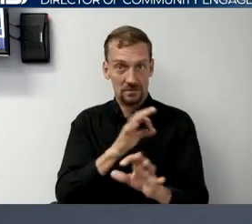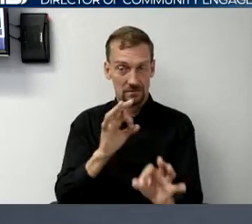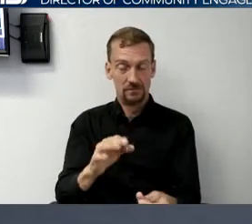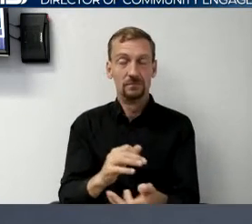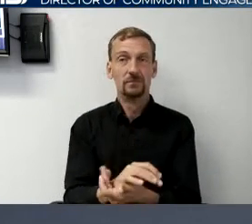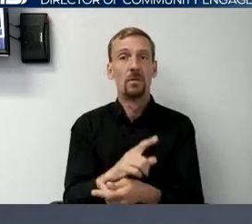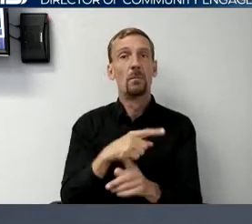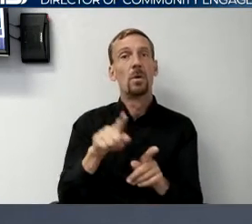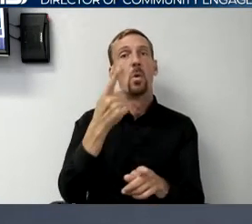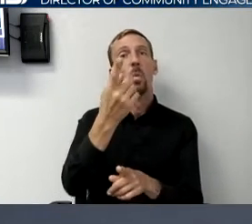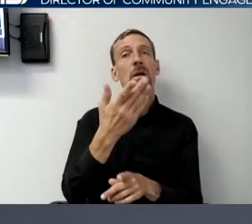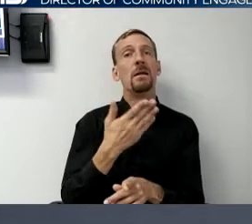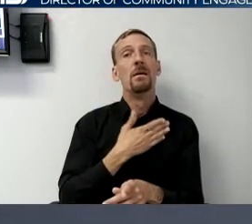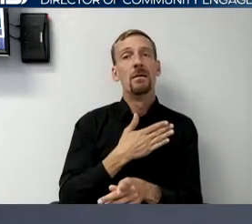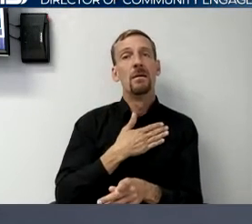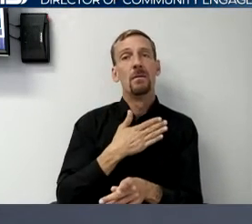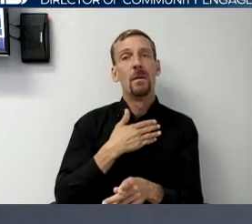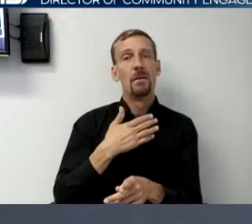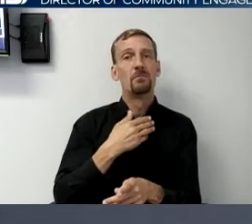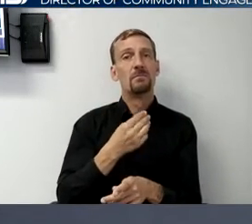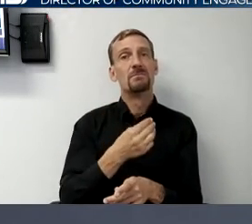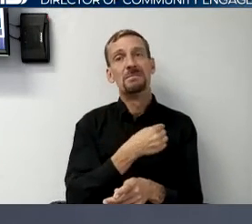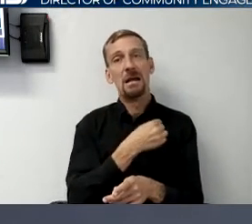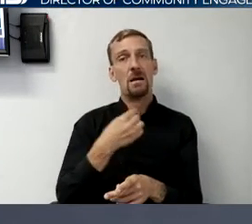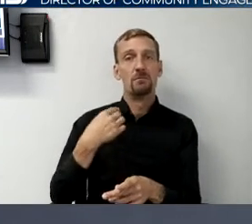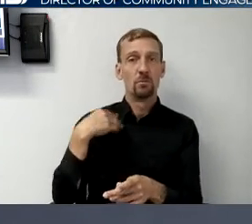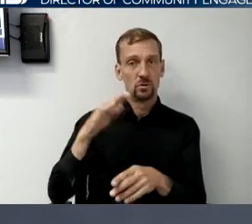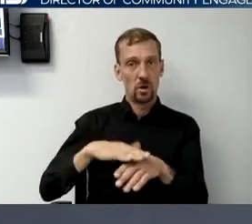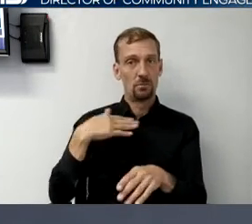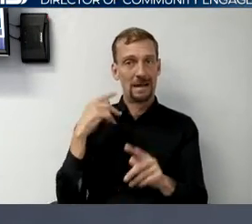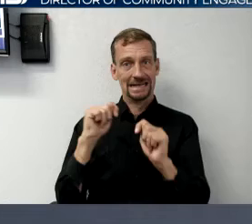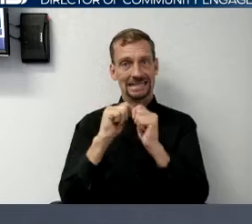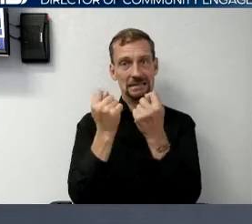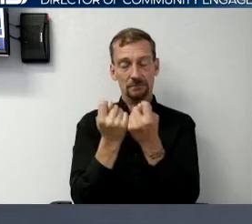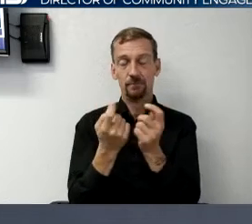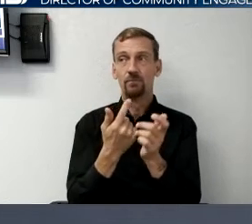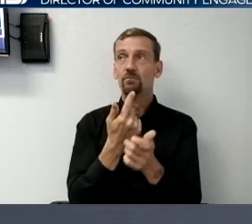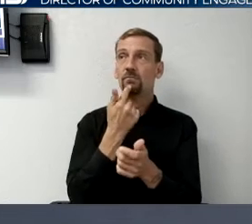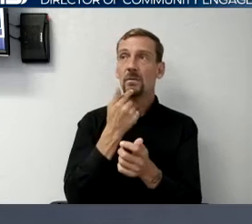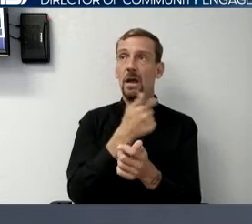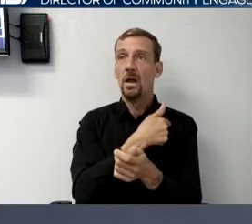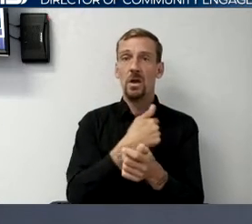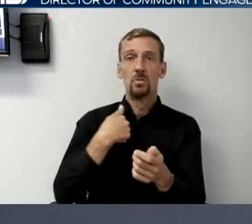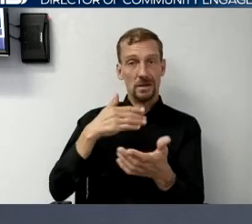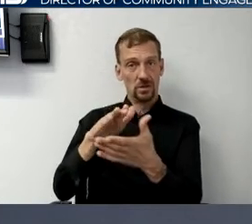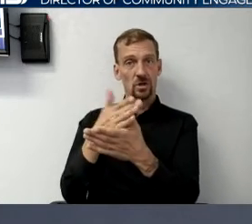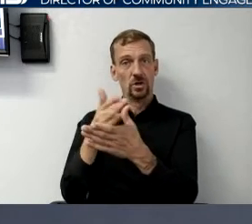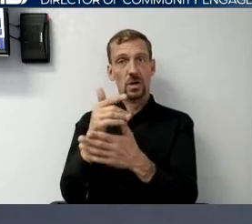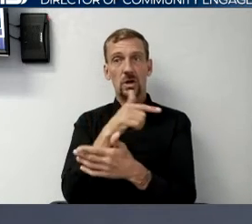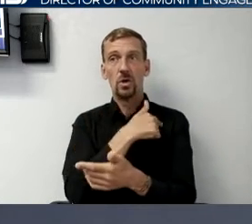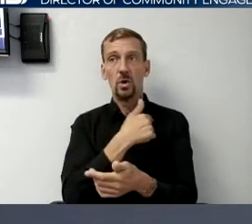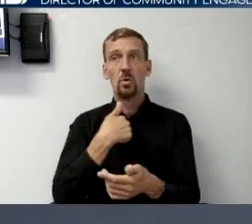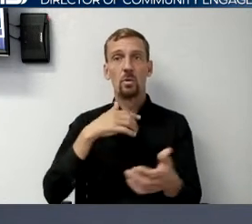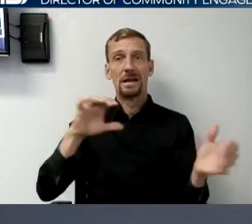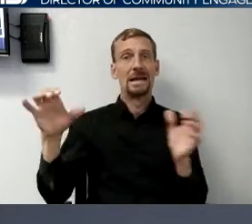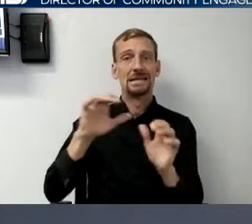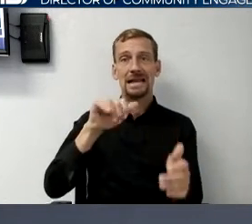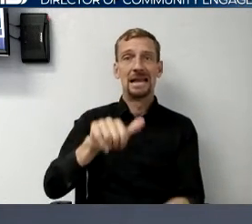of my exec team members wanted me to share something with you that I don't think we've ever shared before. We've actually treated